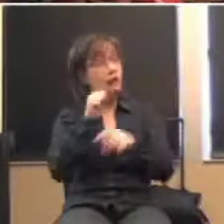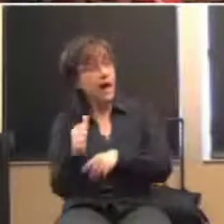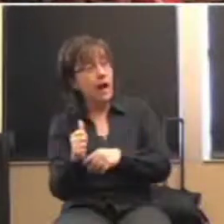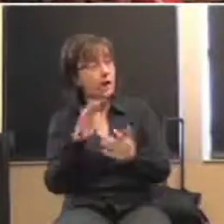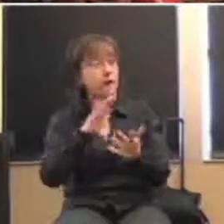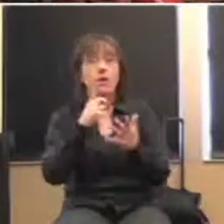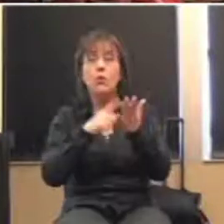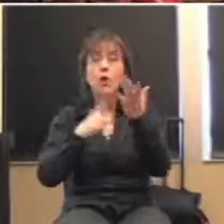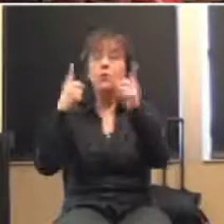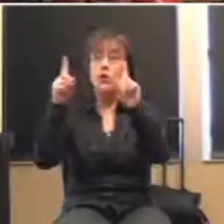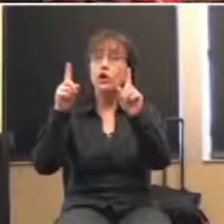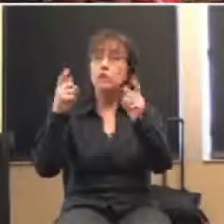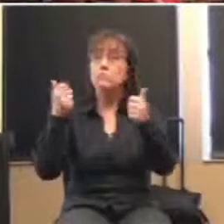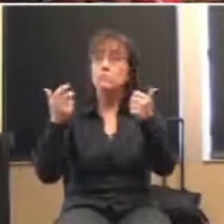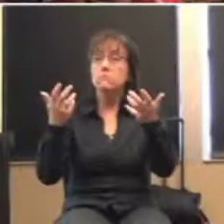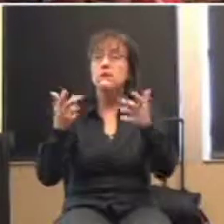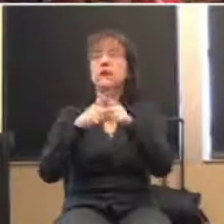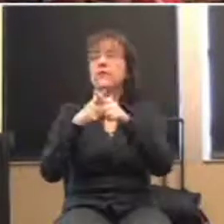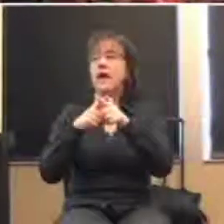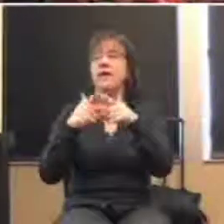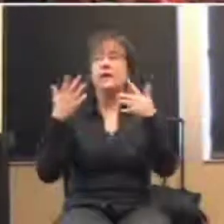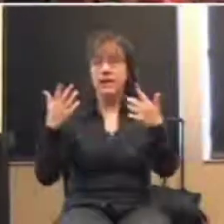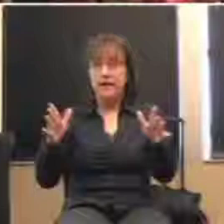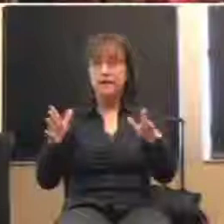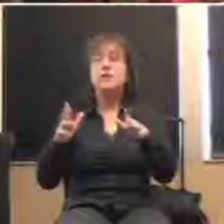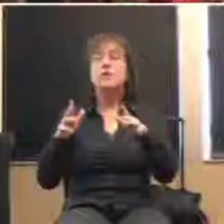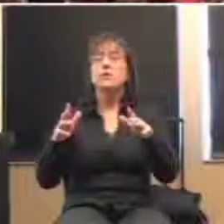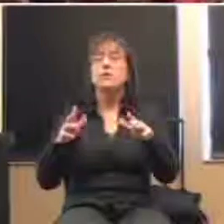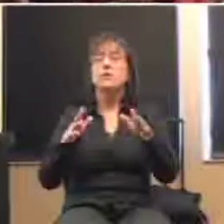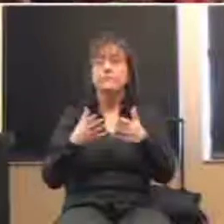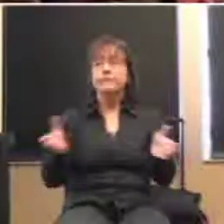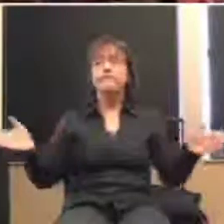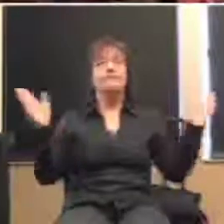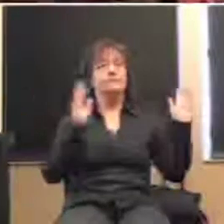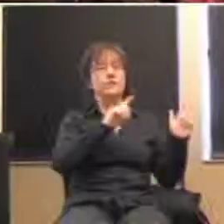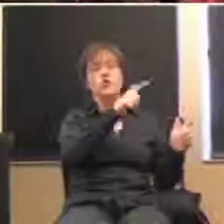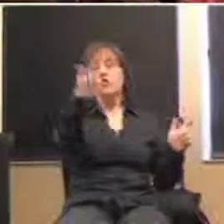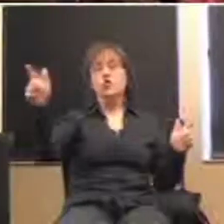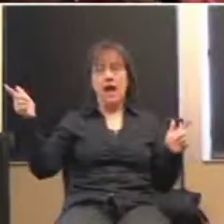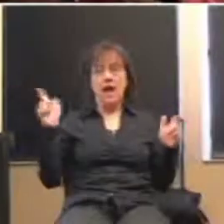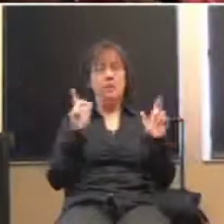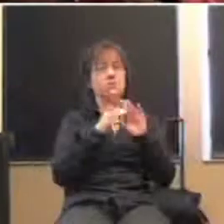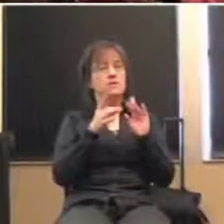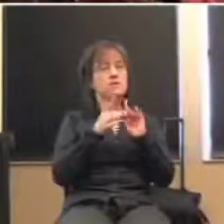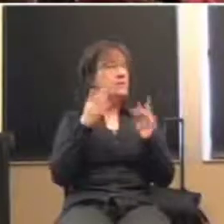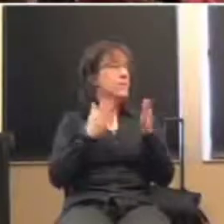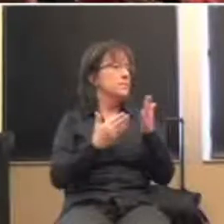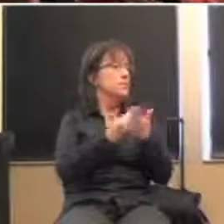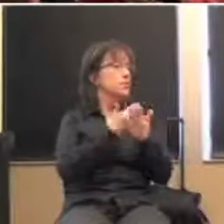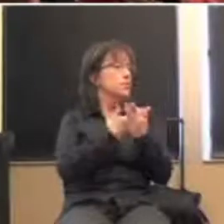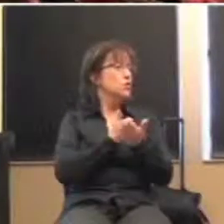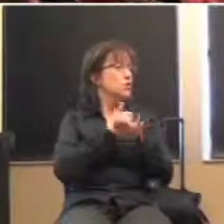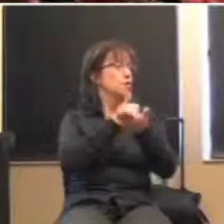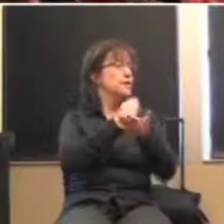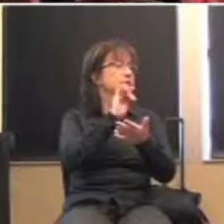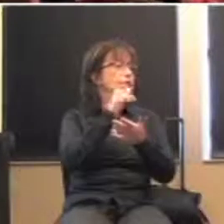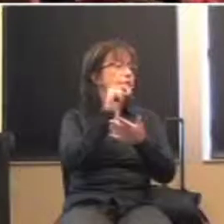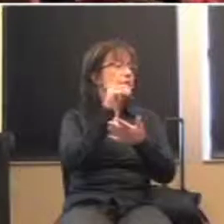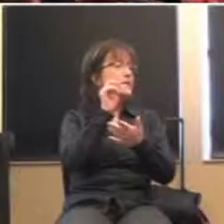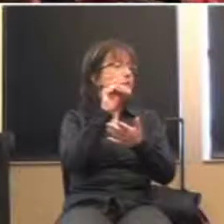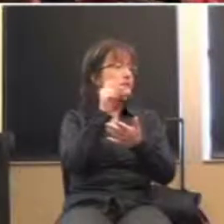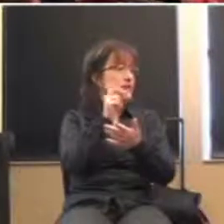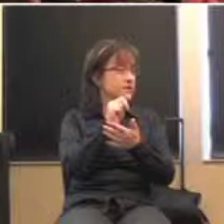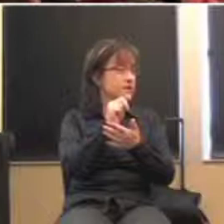And then we will go around the room again and we will see if maybe the new interventions that we're going to talk about today may